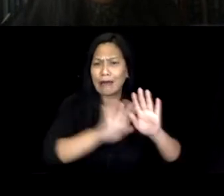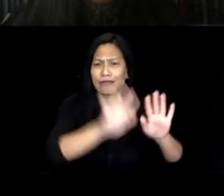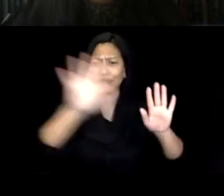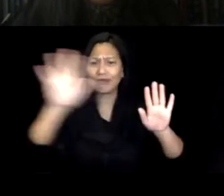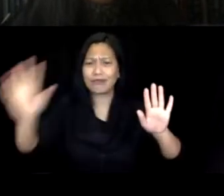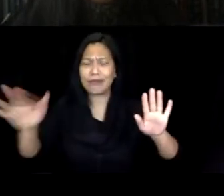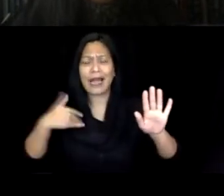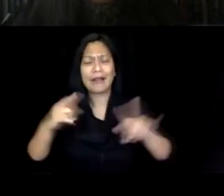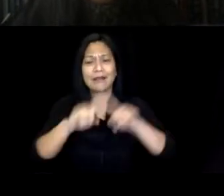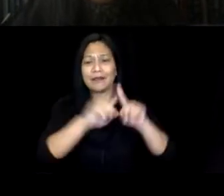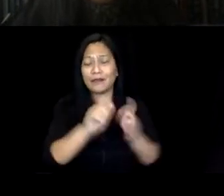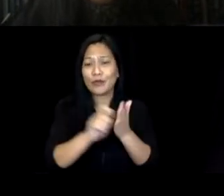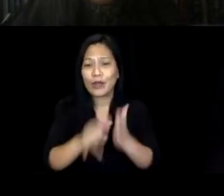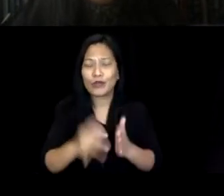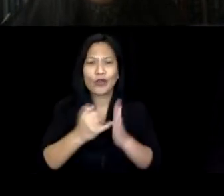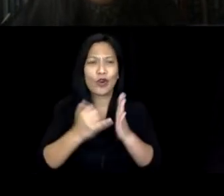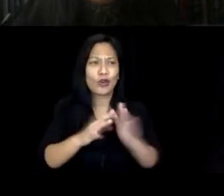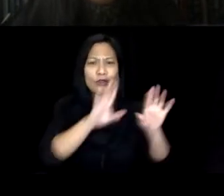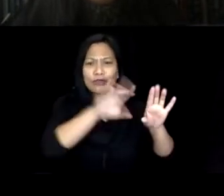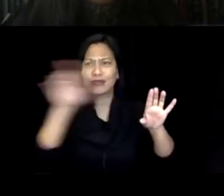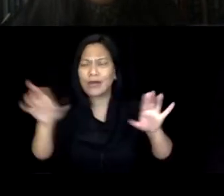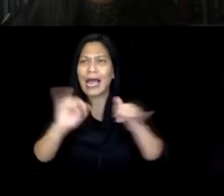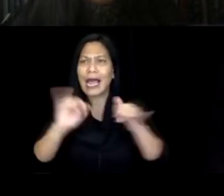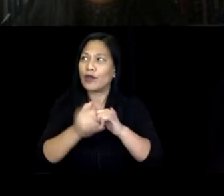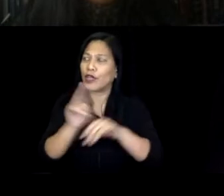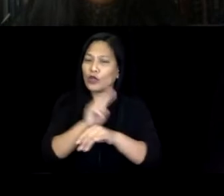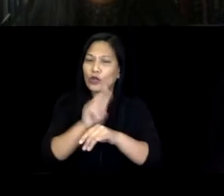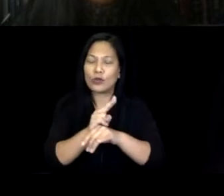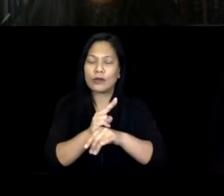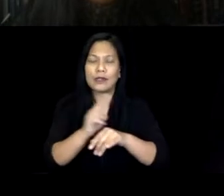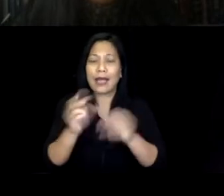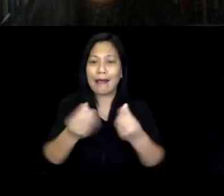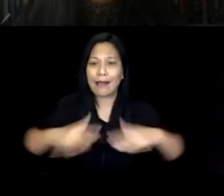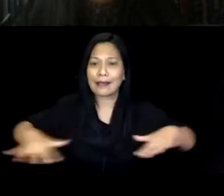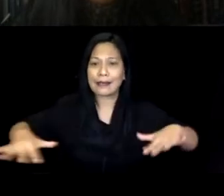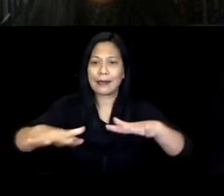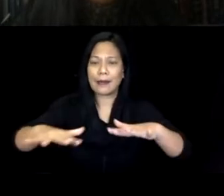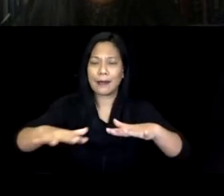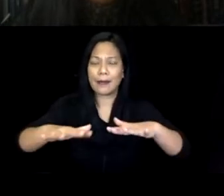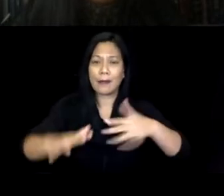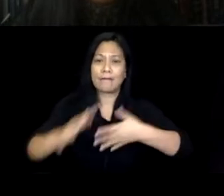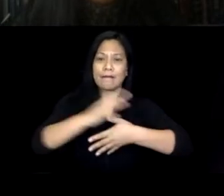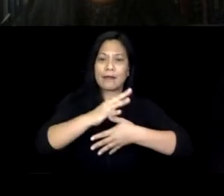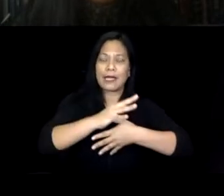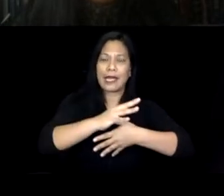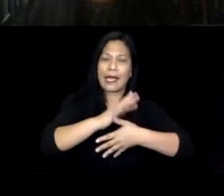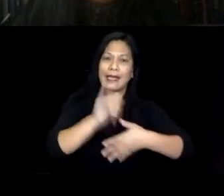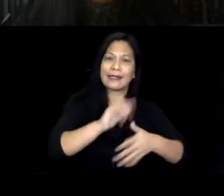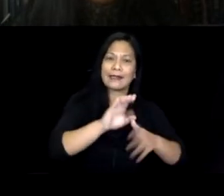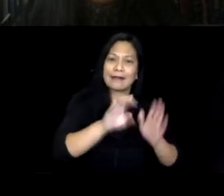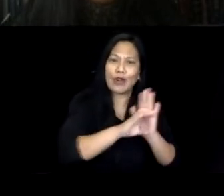to foreground landscape as a character. And as a defining